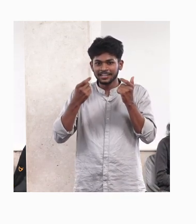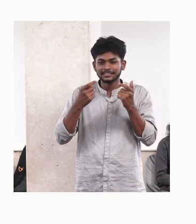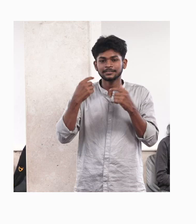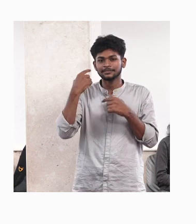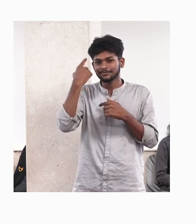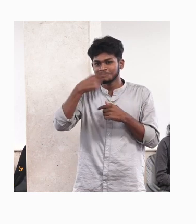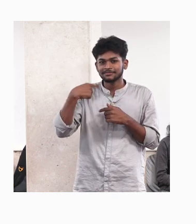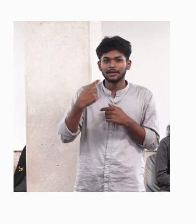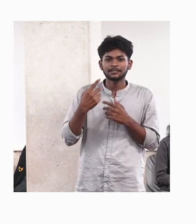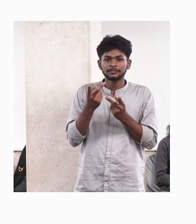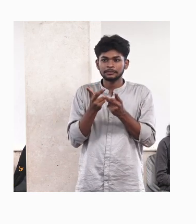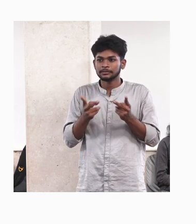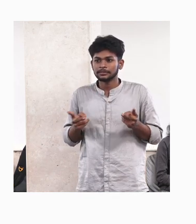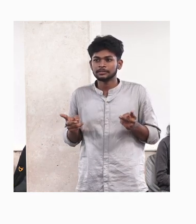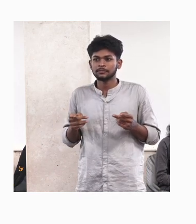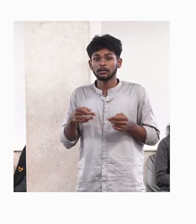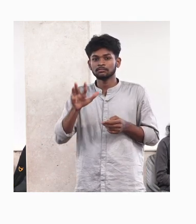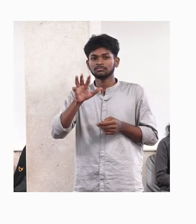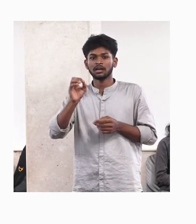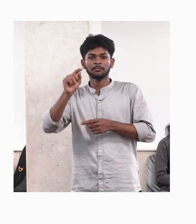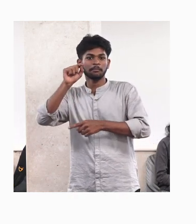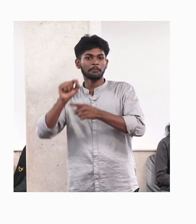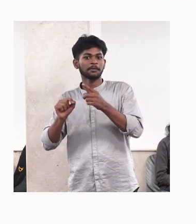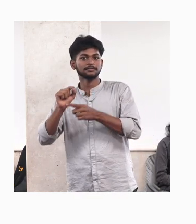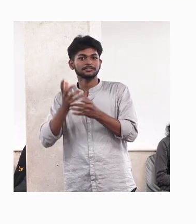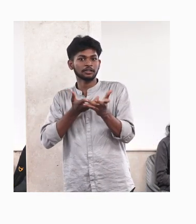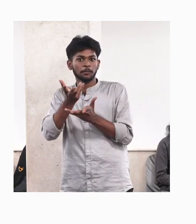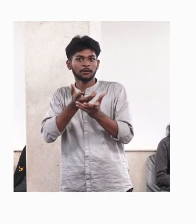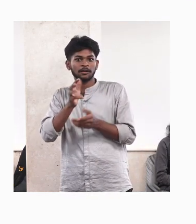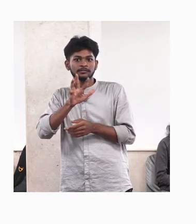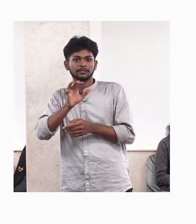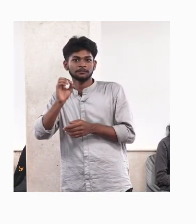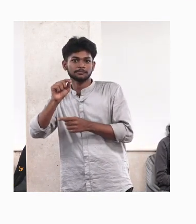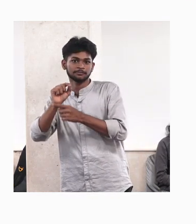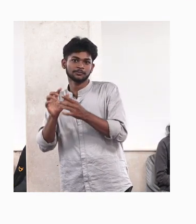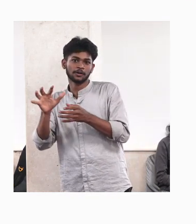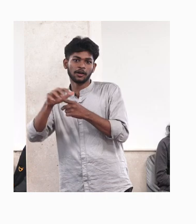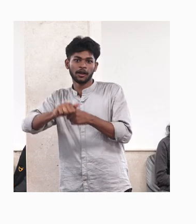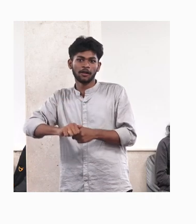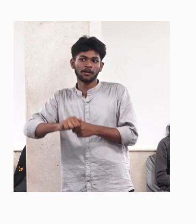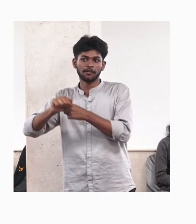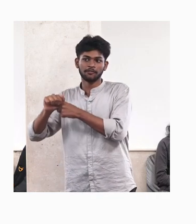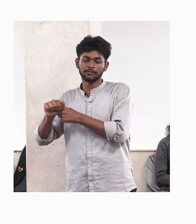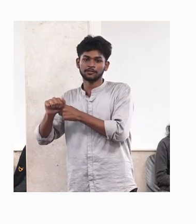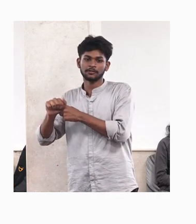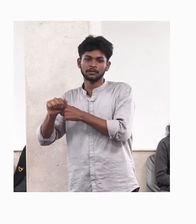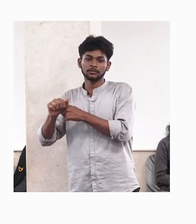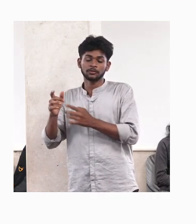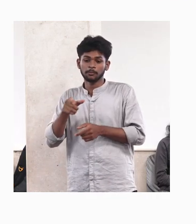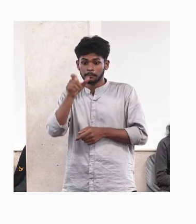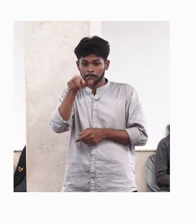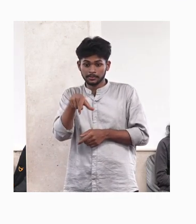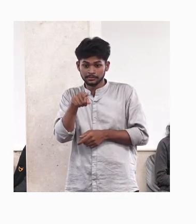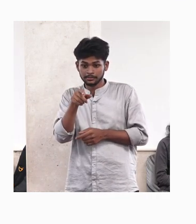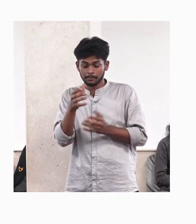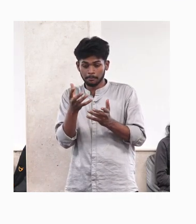and it seems that 90% of the communication pass through the body, the posture,